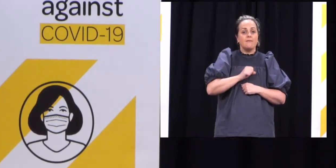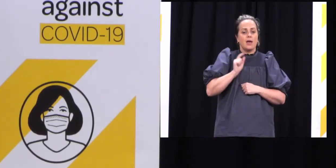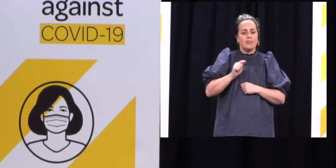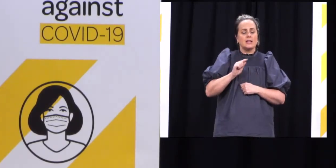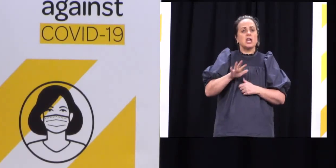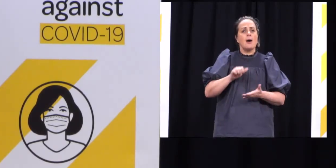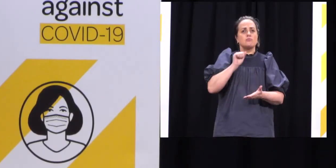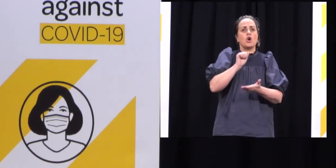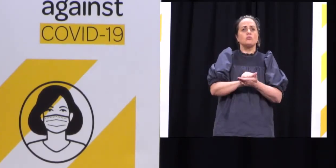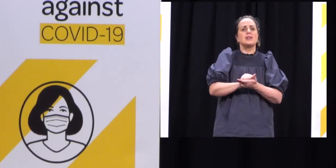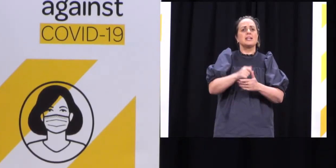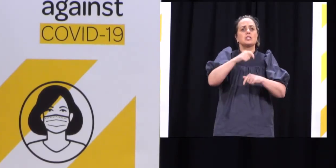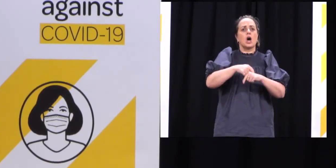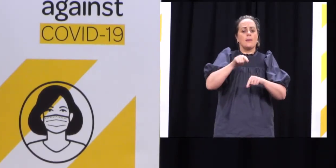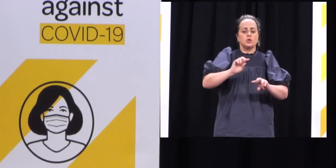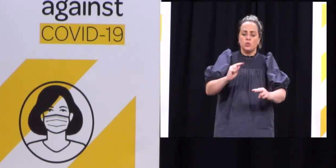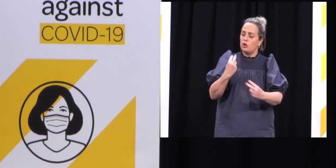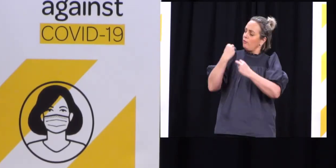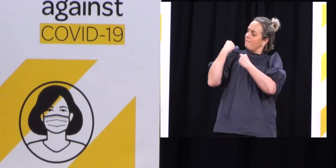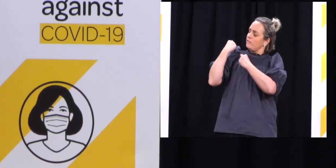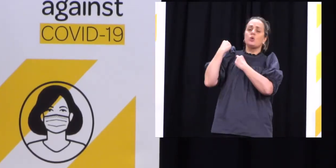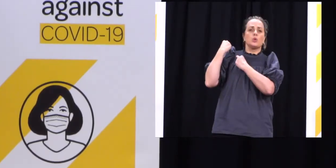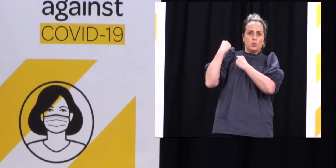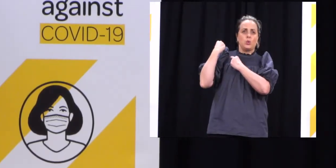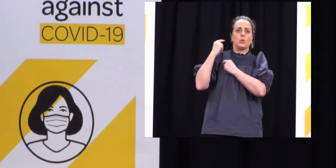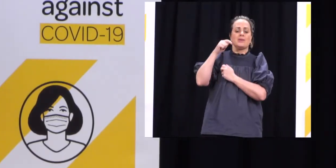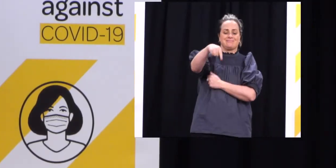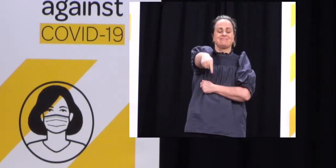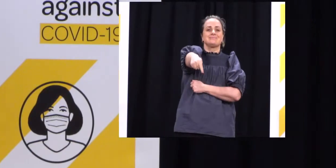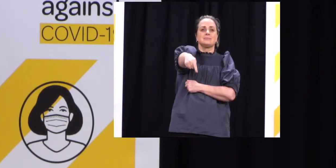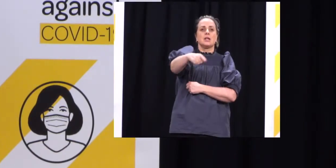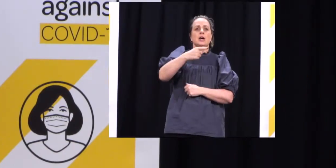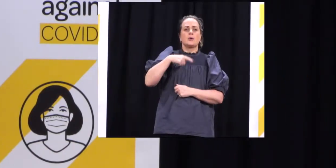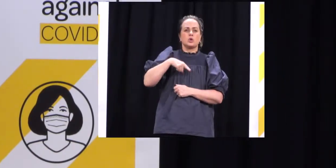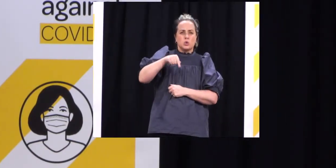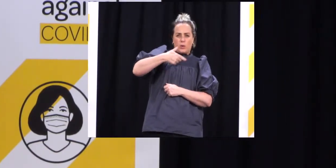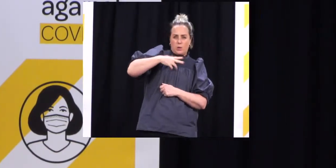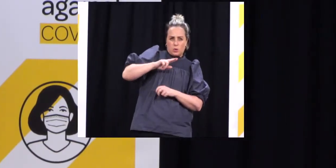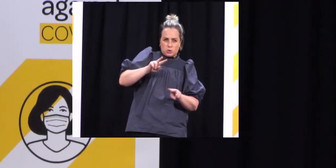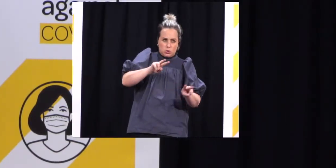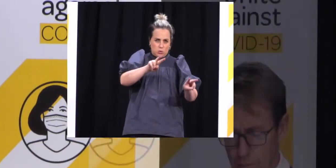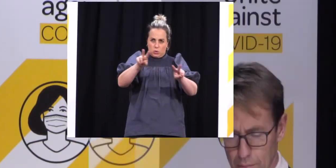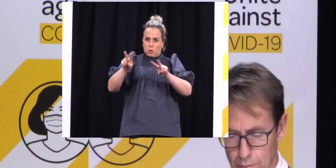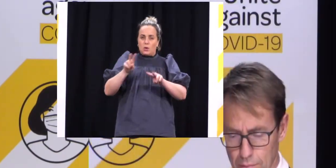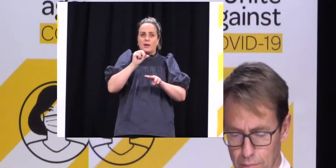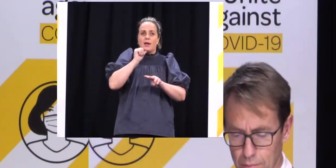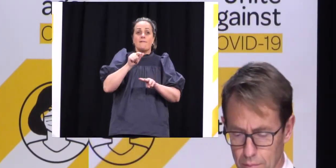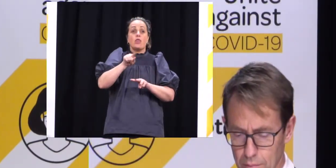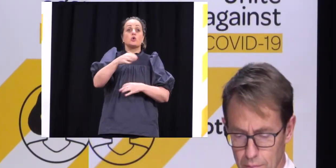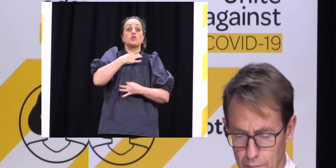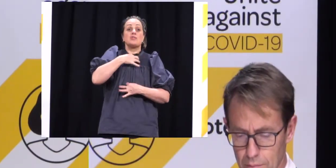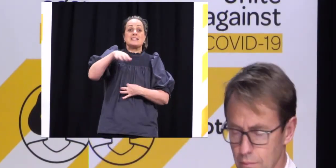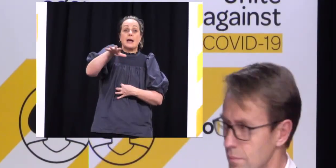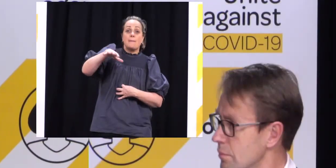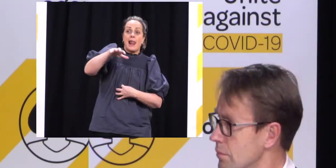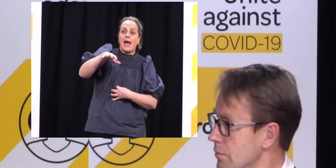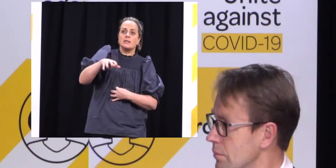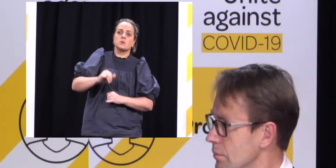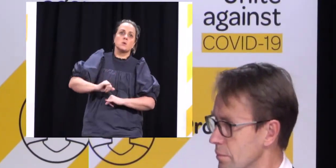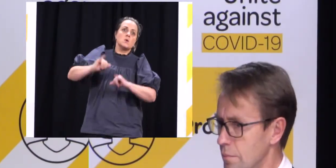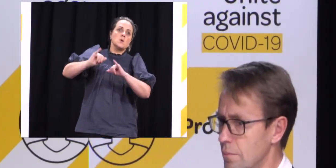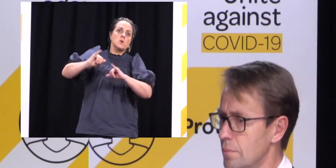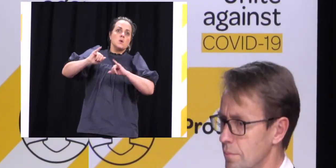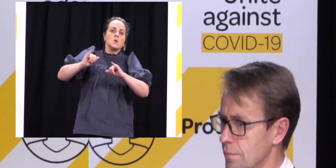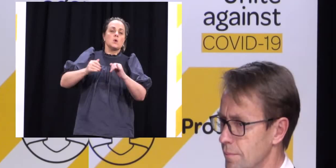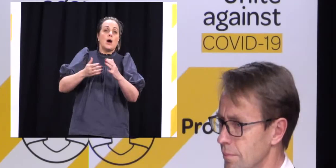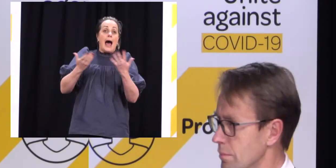appropriate check-in point because we do want to look at whether or not we've seen any of those locations of interest present then as challenges in other